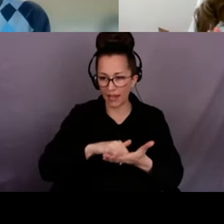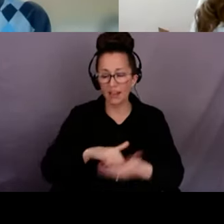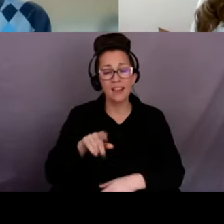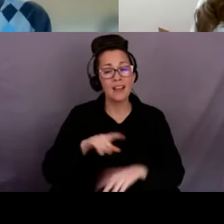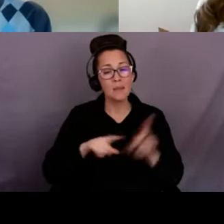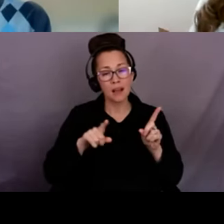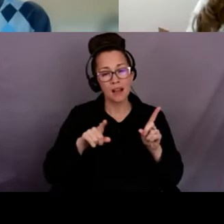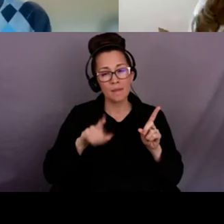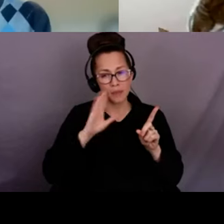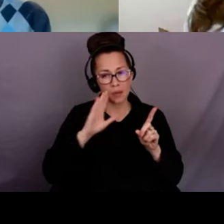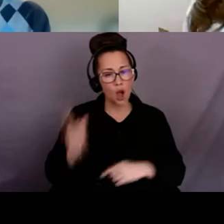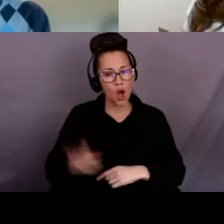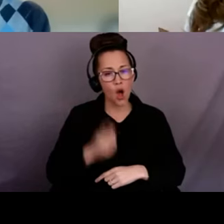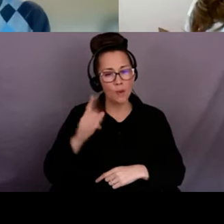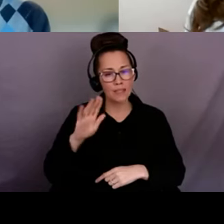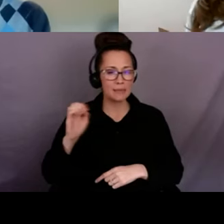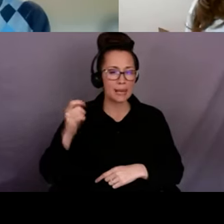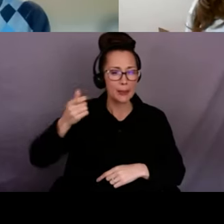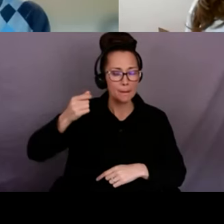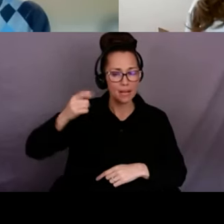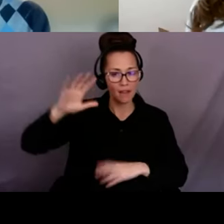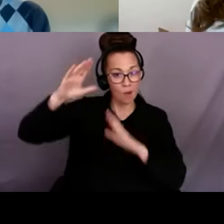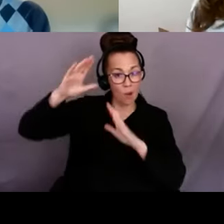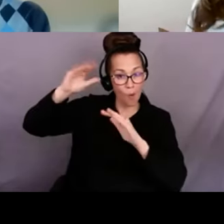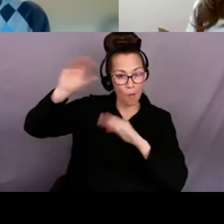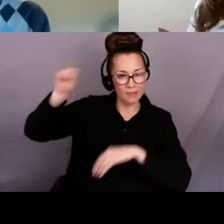There is going to be that little glimmer of hope, and that's